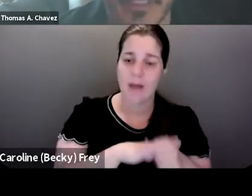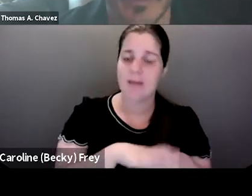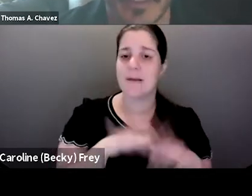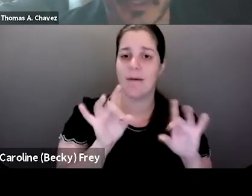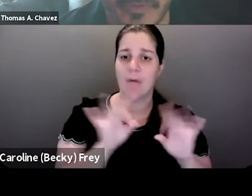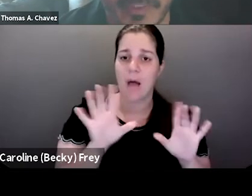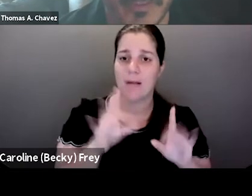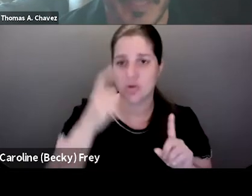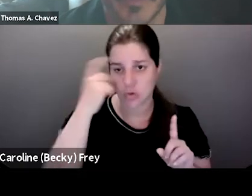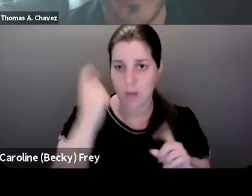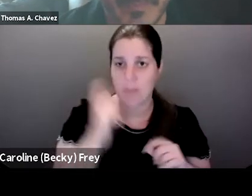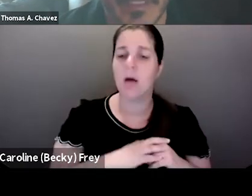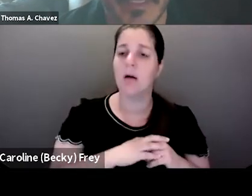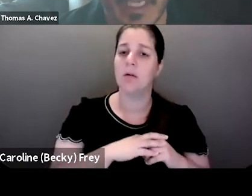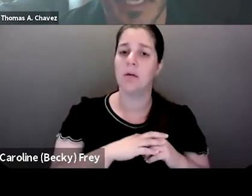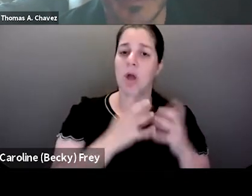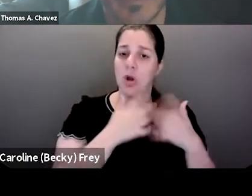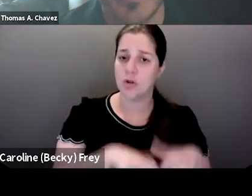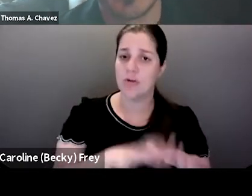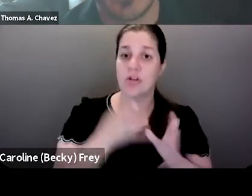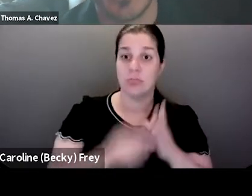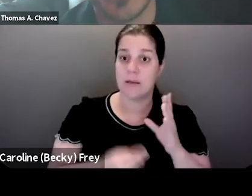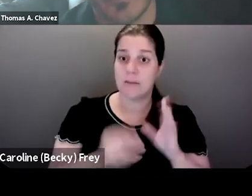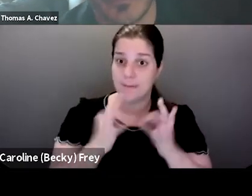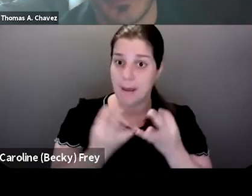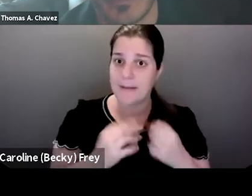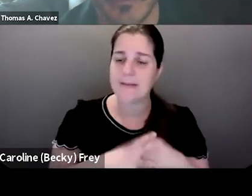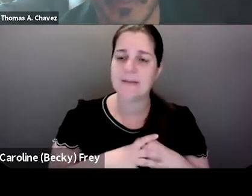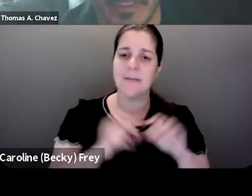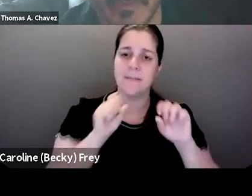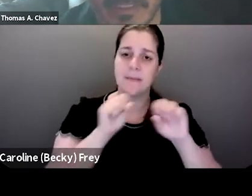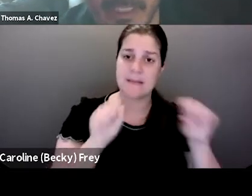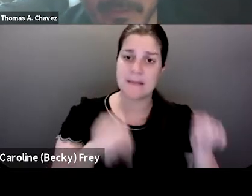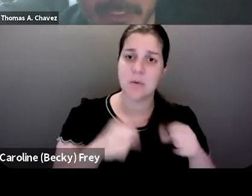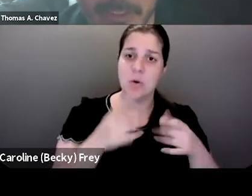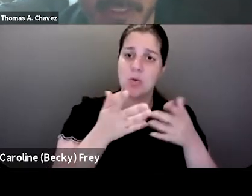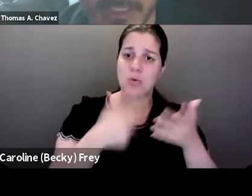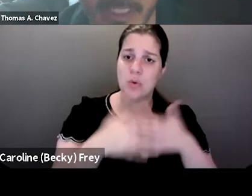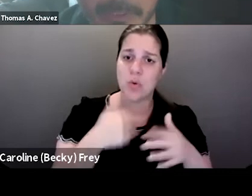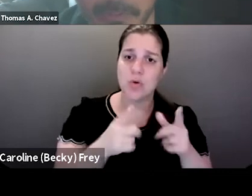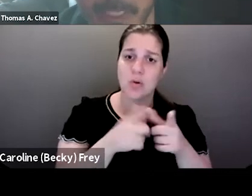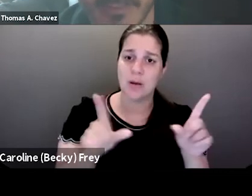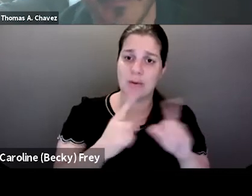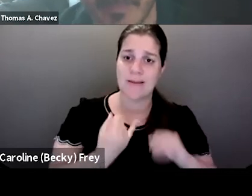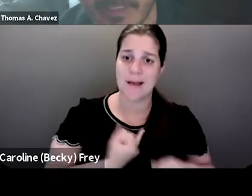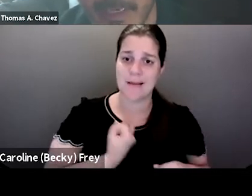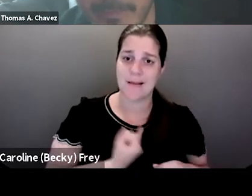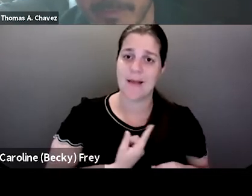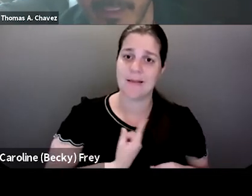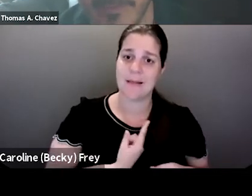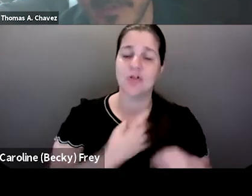and trauma, cultural issue gaps in families, systems, social and linguistic isolation, economic stress, and